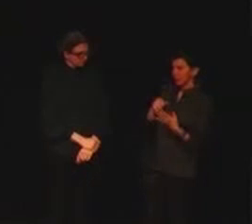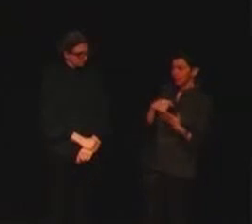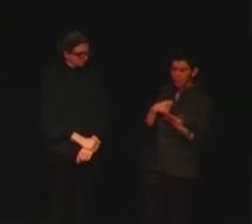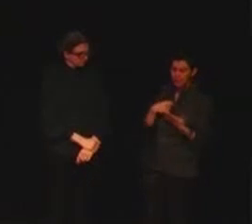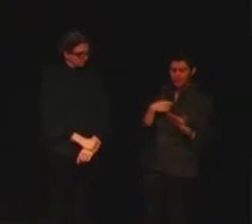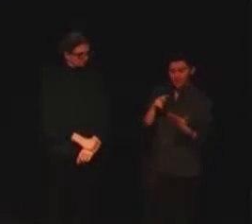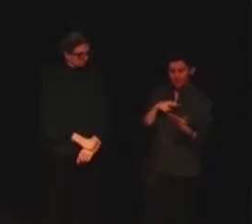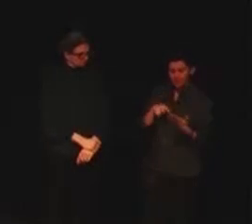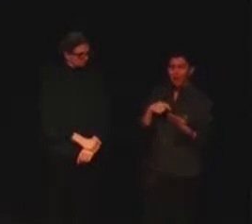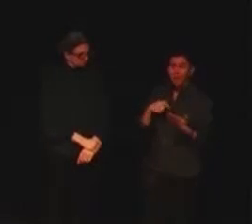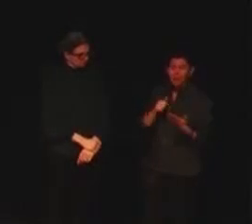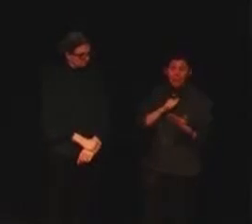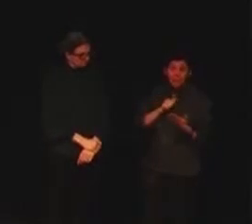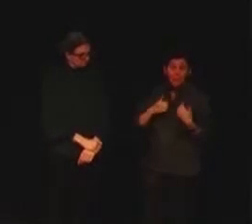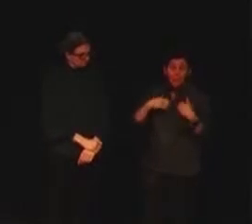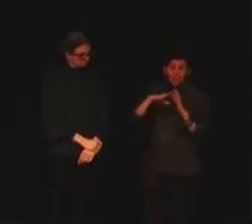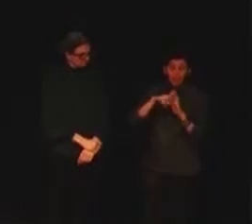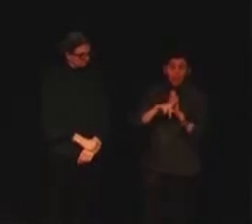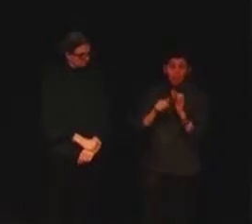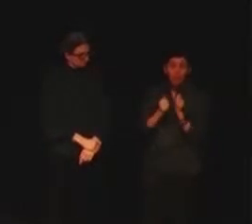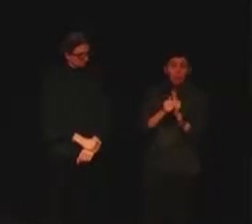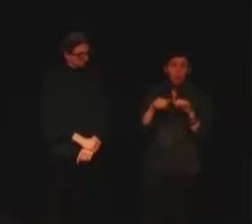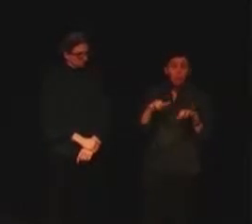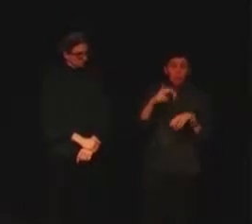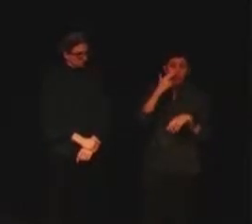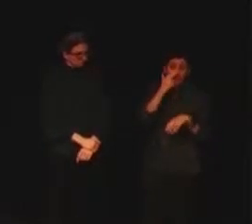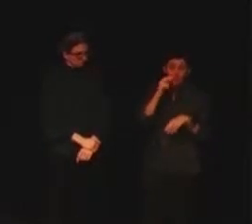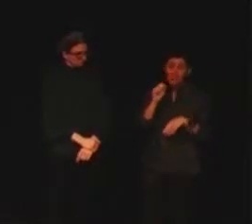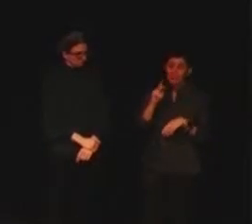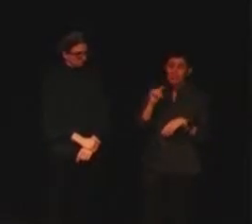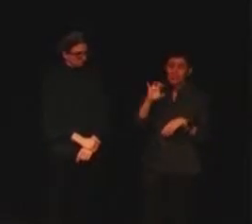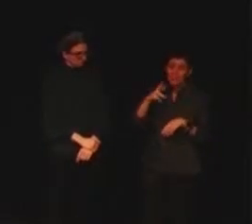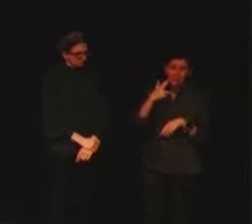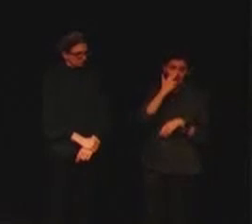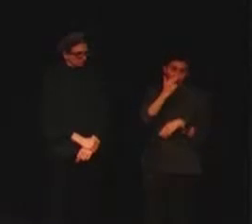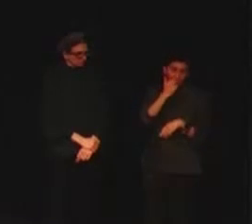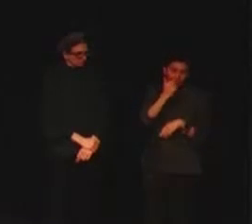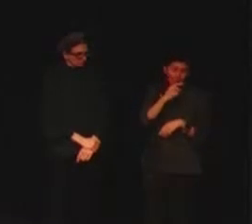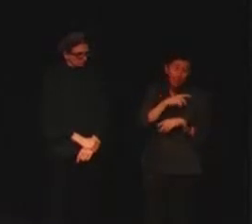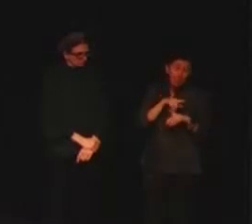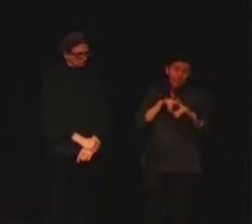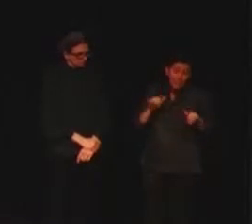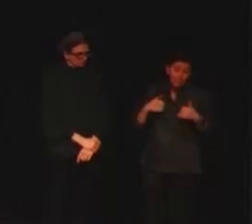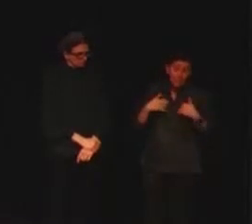much sketch comedy and things like that prior, but it had my own private mental health struggles for the most part. And